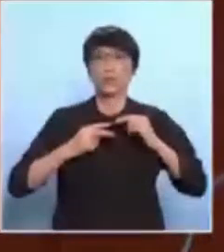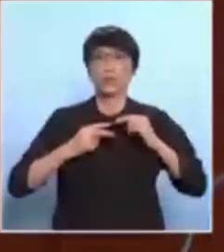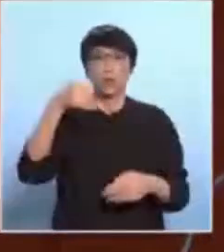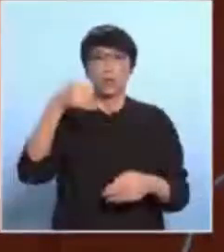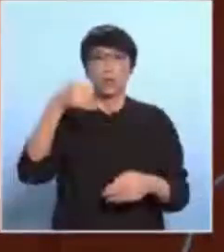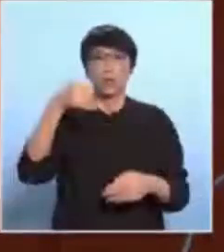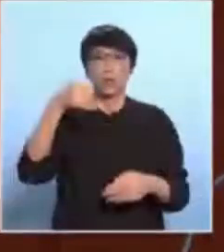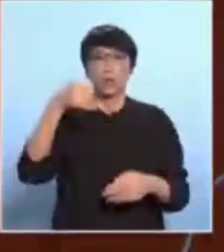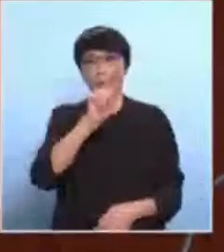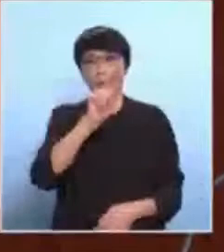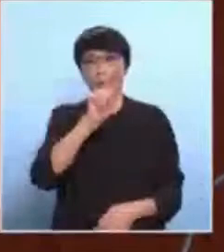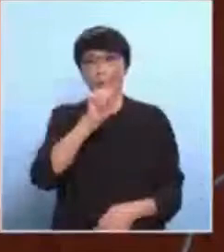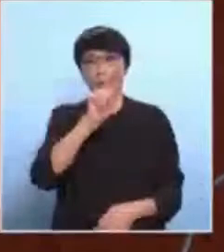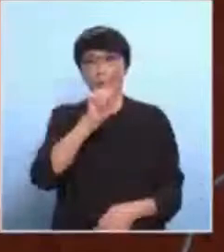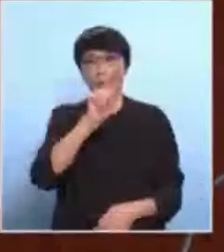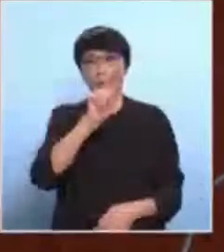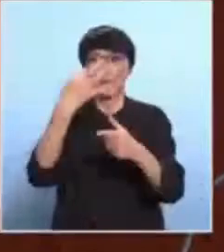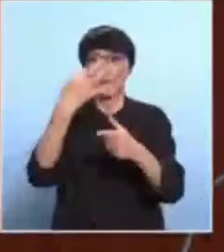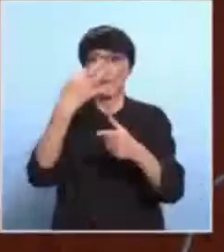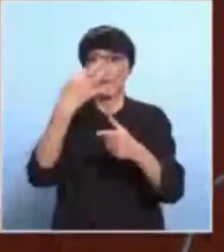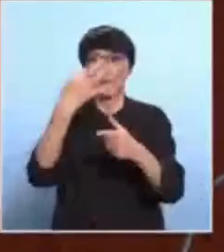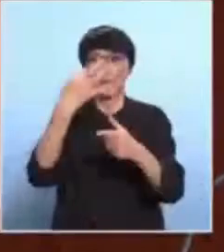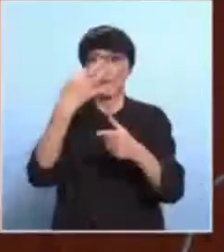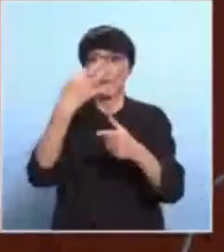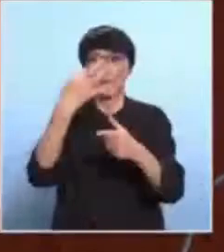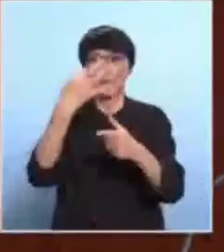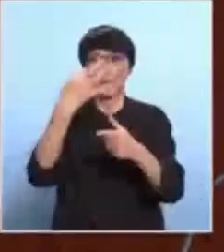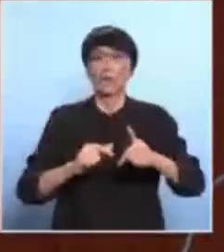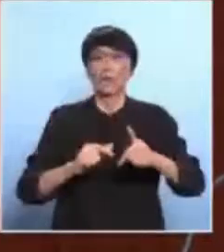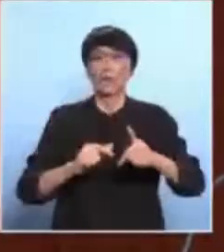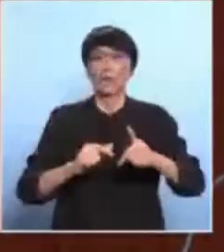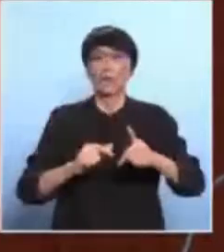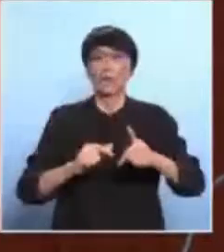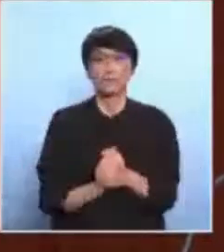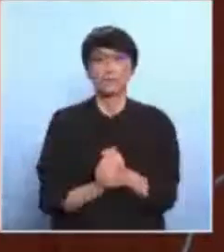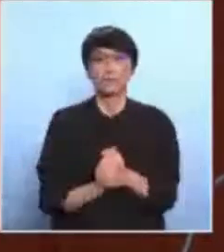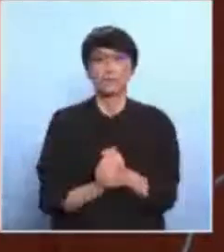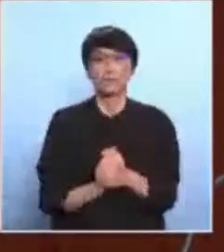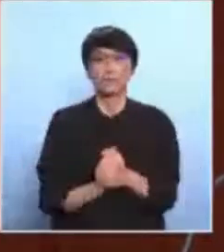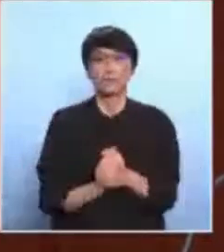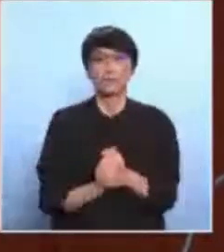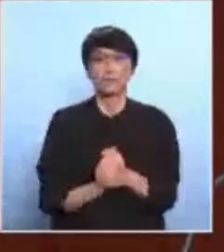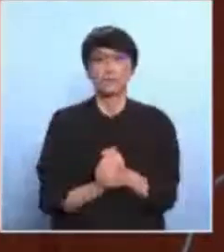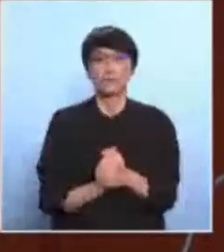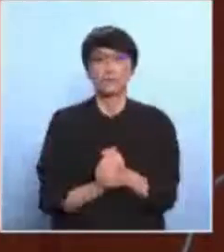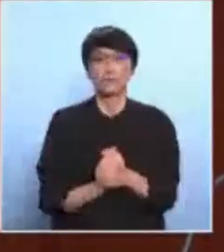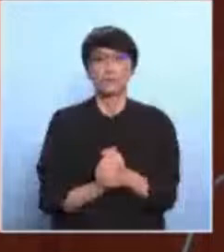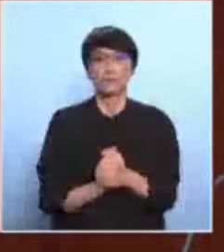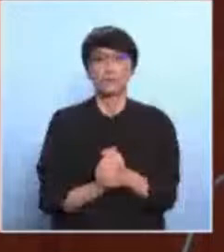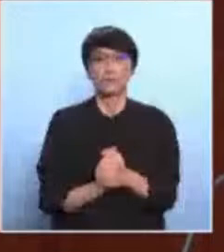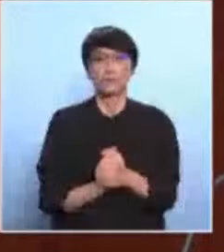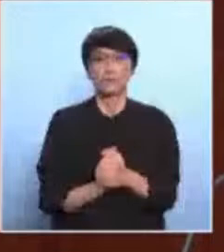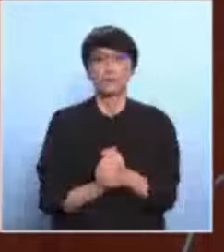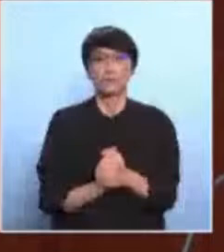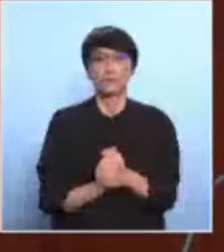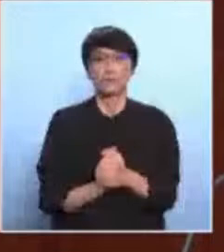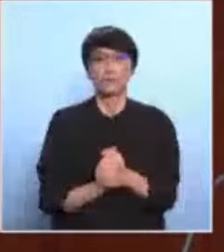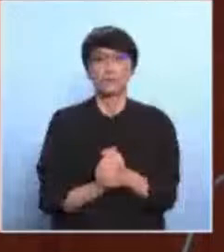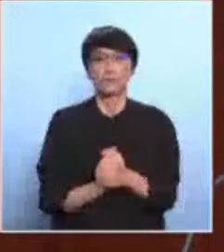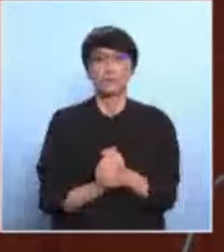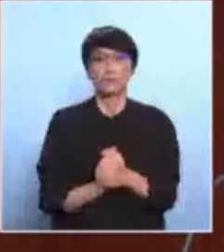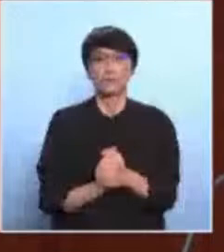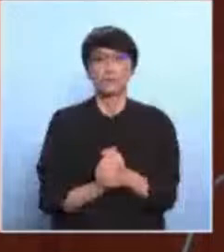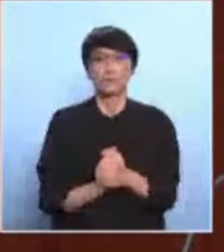actions, such as streamlining the procedures for engaging professionals to speed up land building inspections